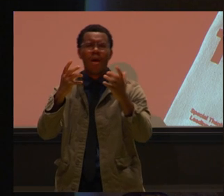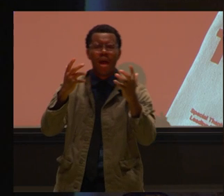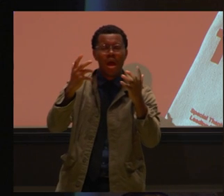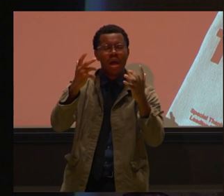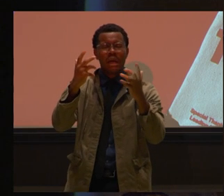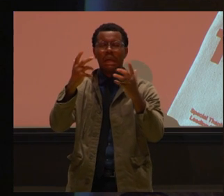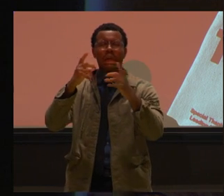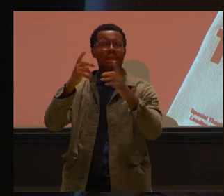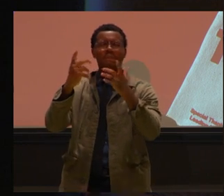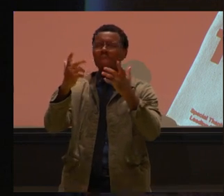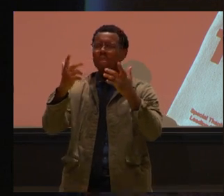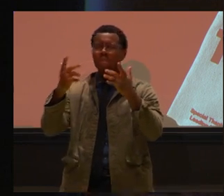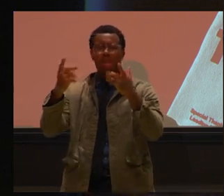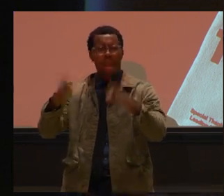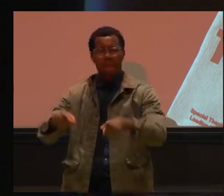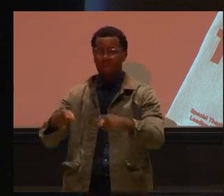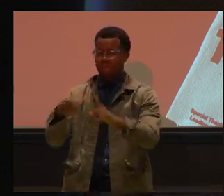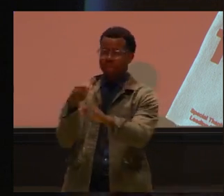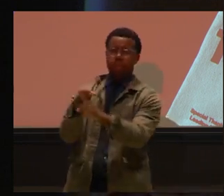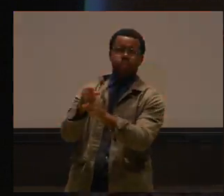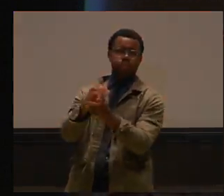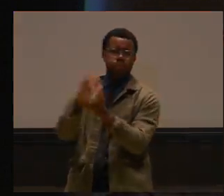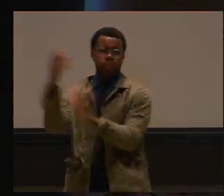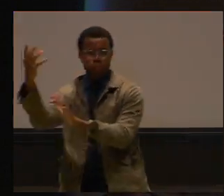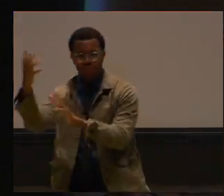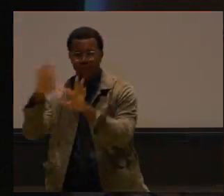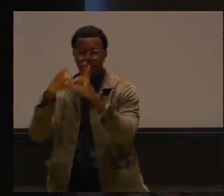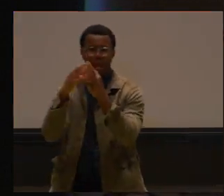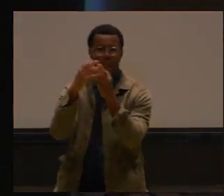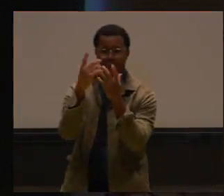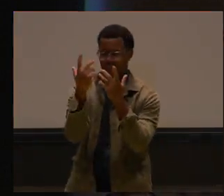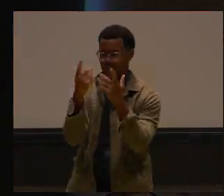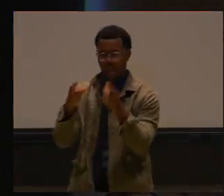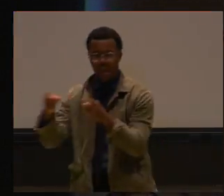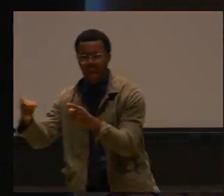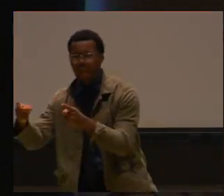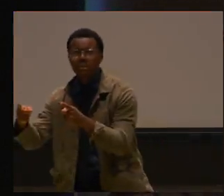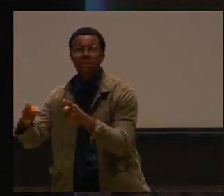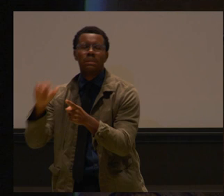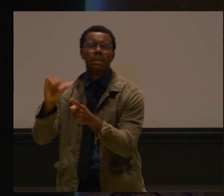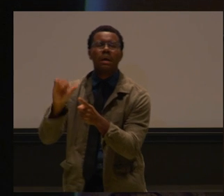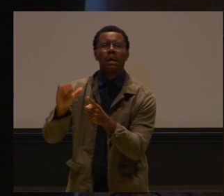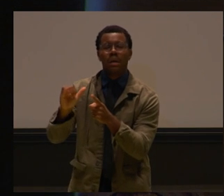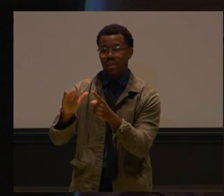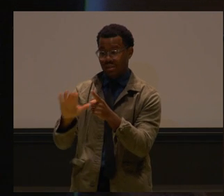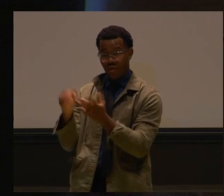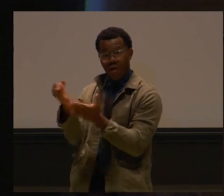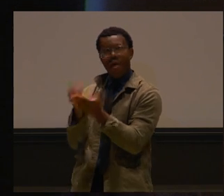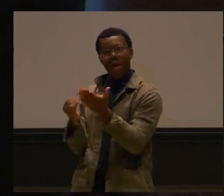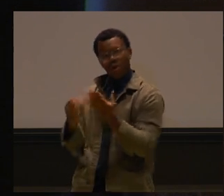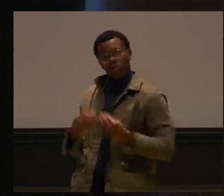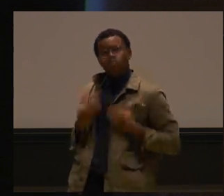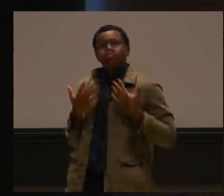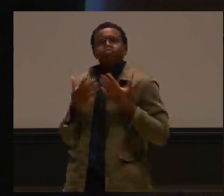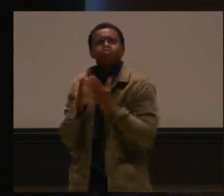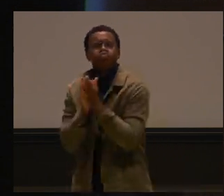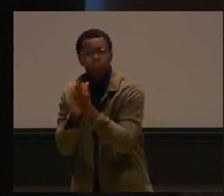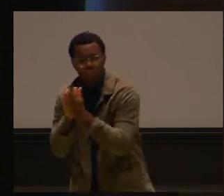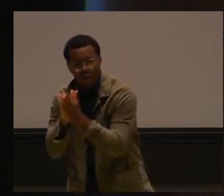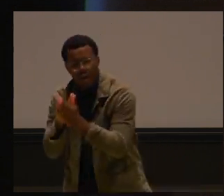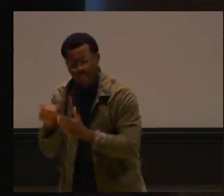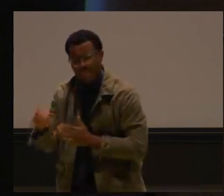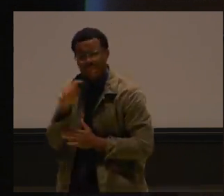profound family tragedy and loss, jarring experiences that further propelled his art. As a teen who had lost so